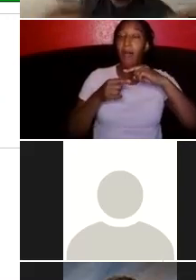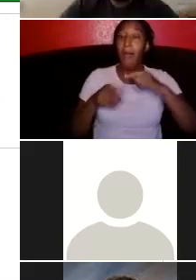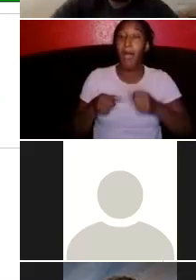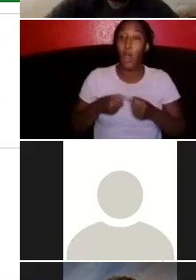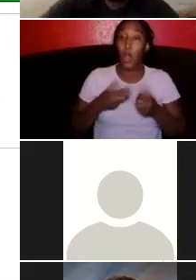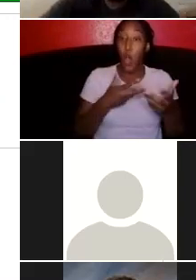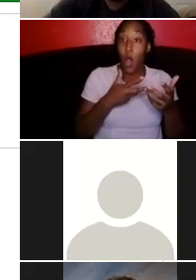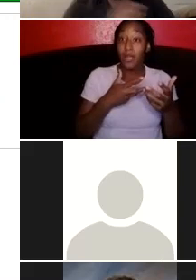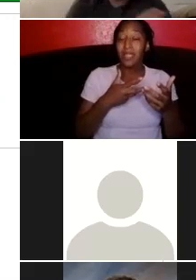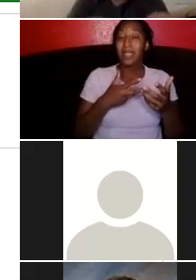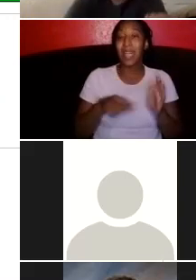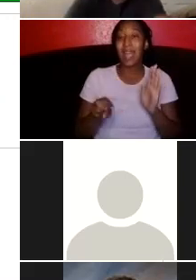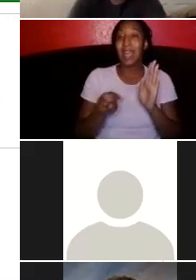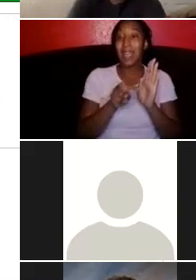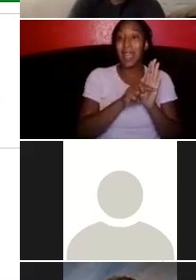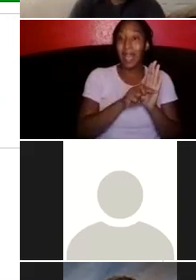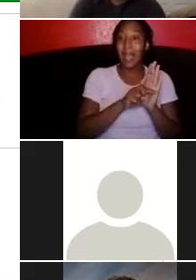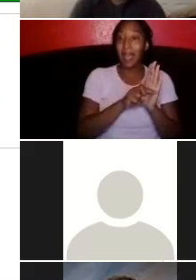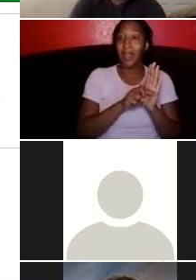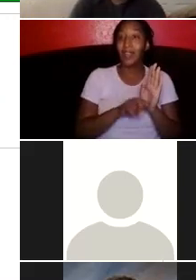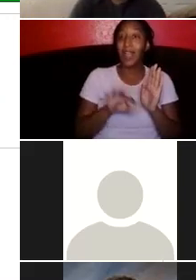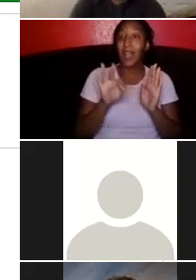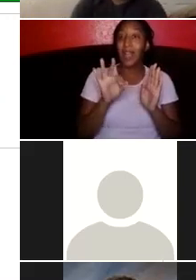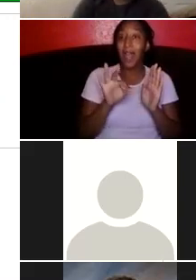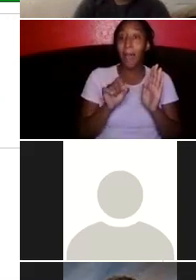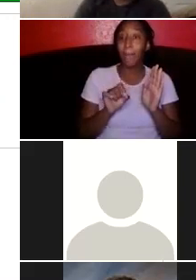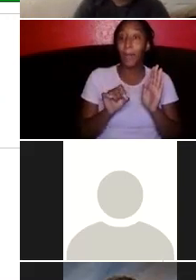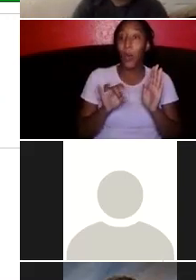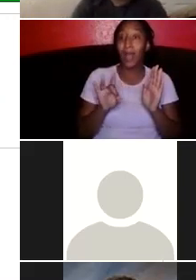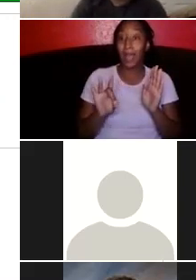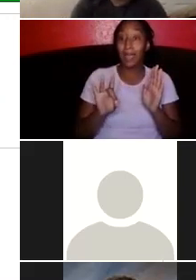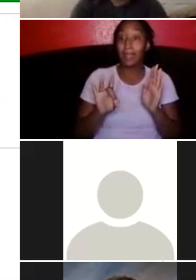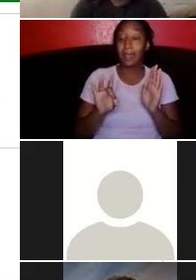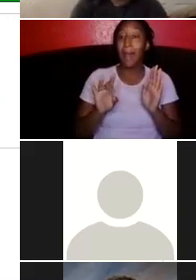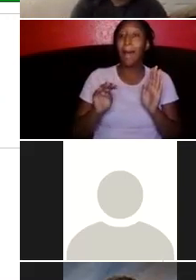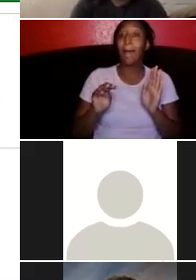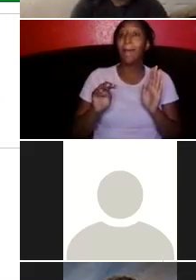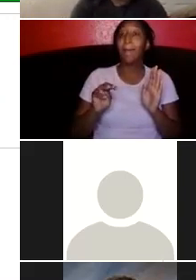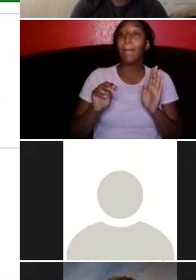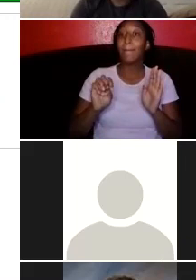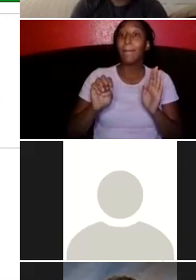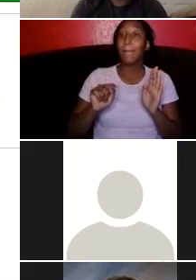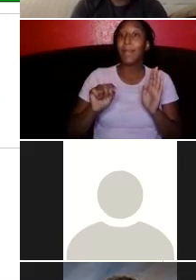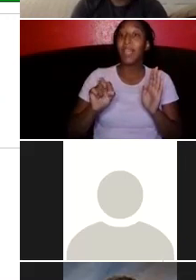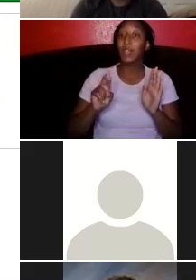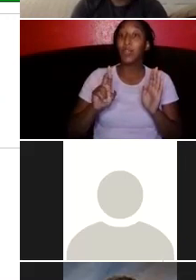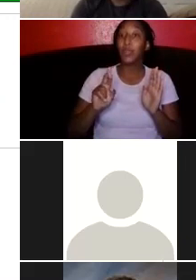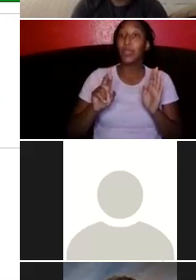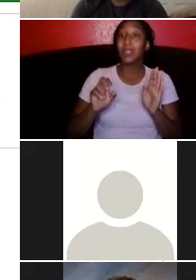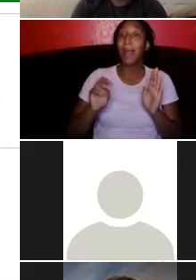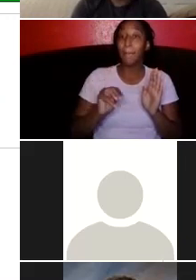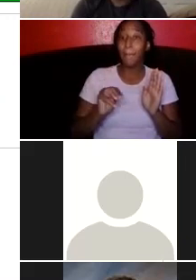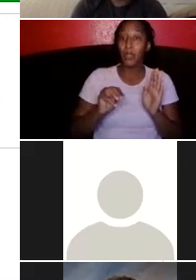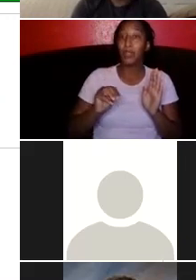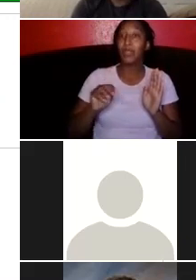negative 9.8 meters per second squared, meaning what? That is 9.8 meters per second squared